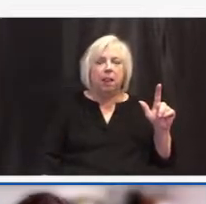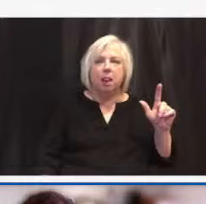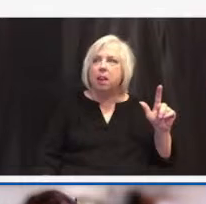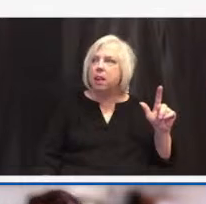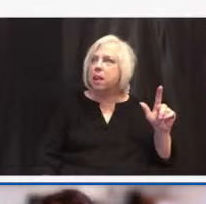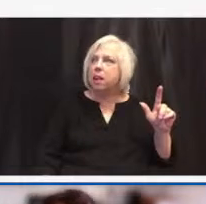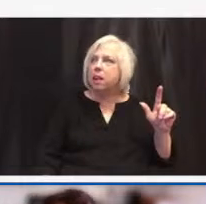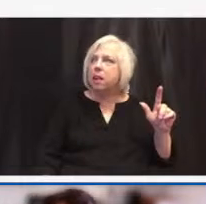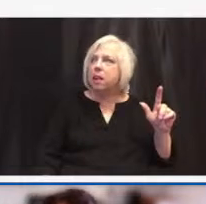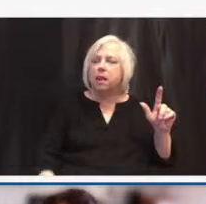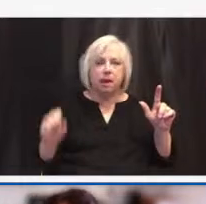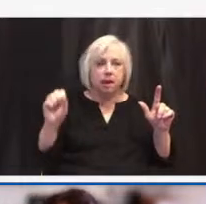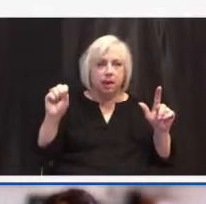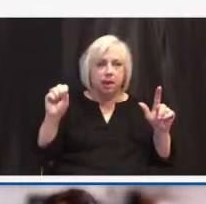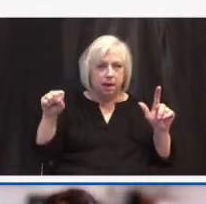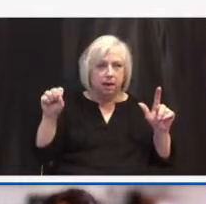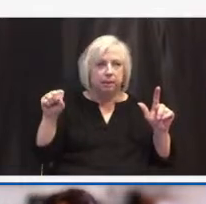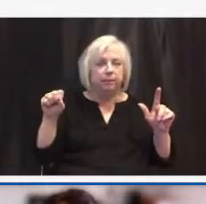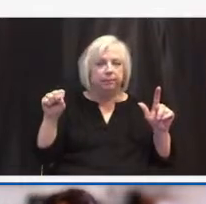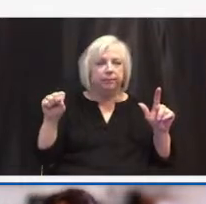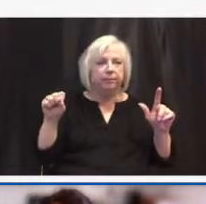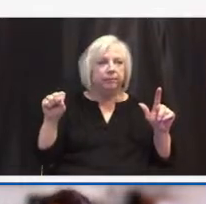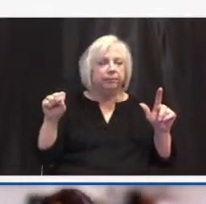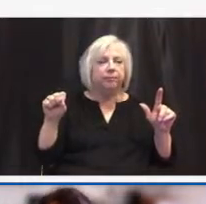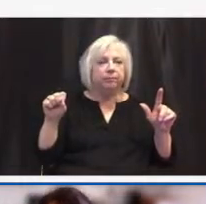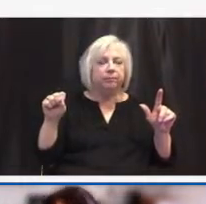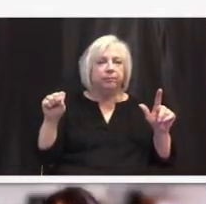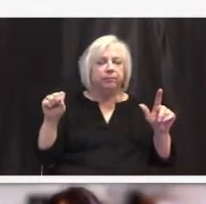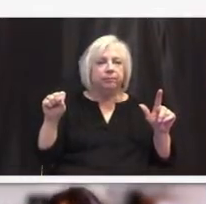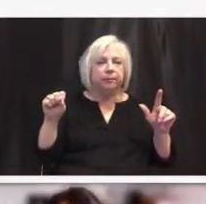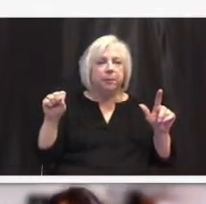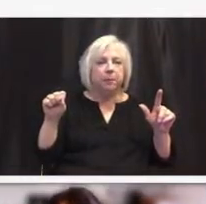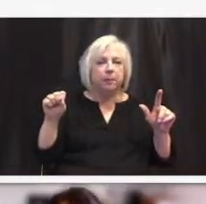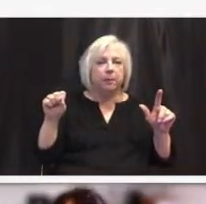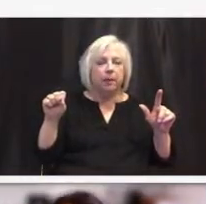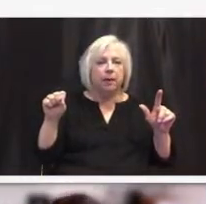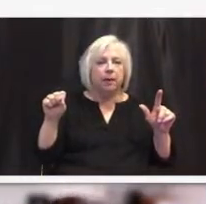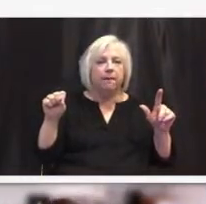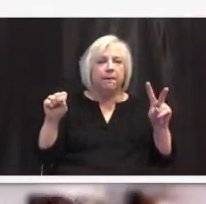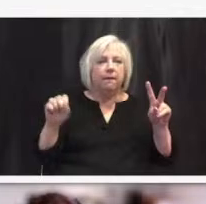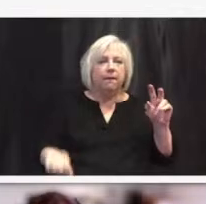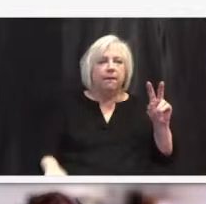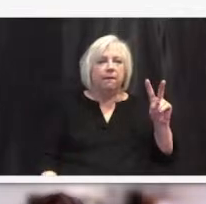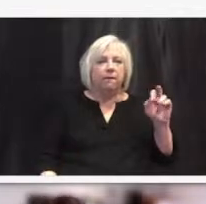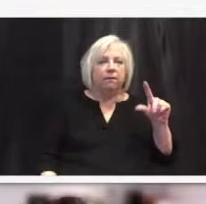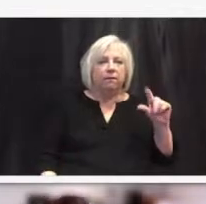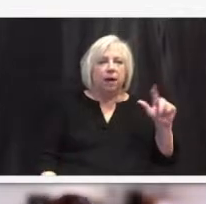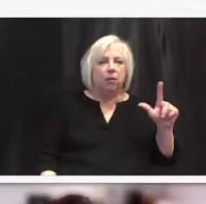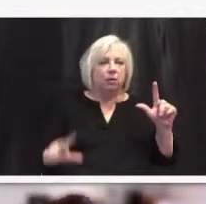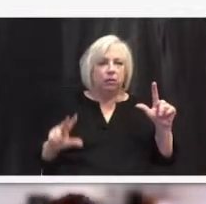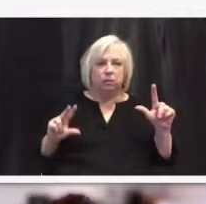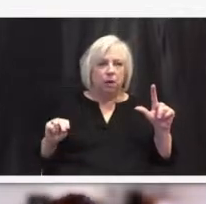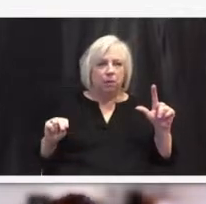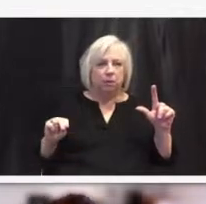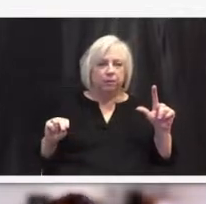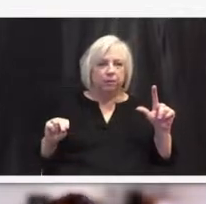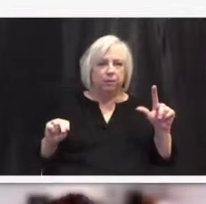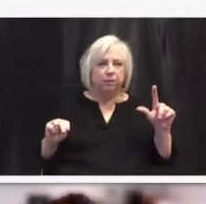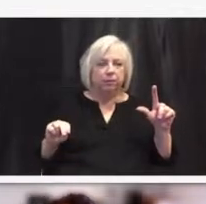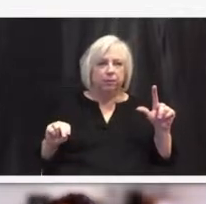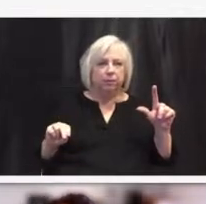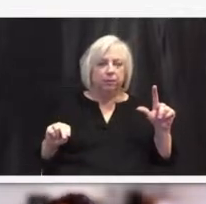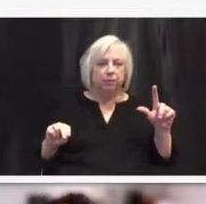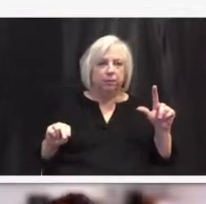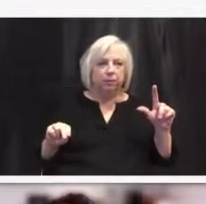Aye. Can you hear me? Yes, sir. I got a aye or yes. Vogel, No.